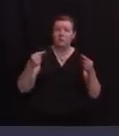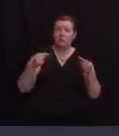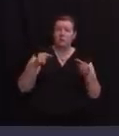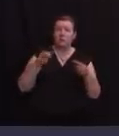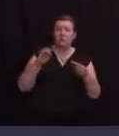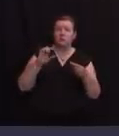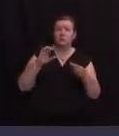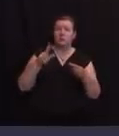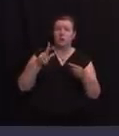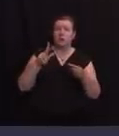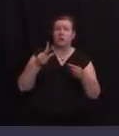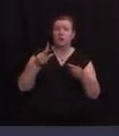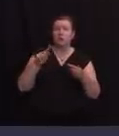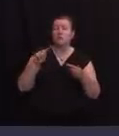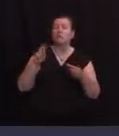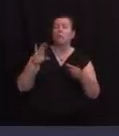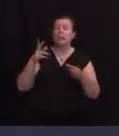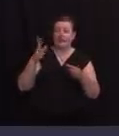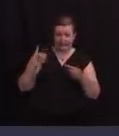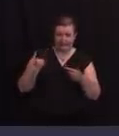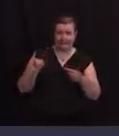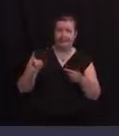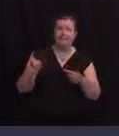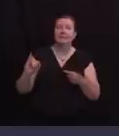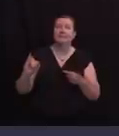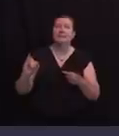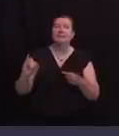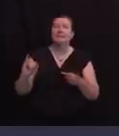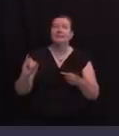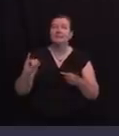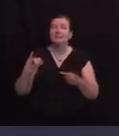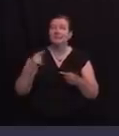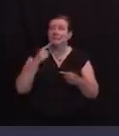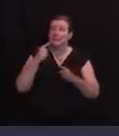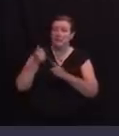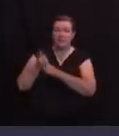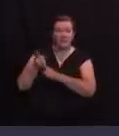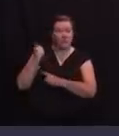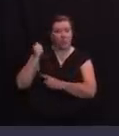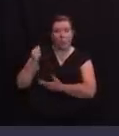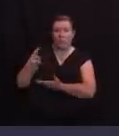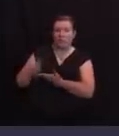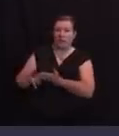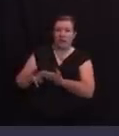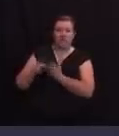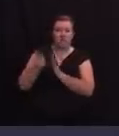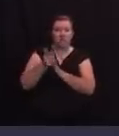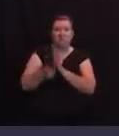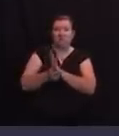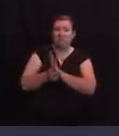not signing a bill until it had been public for 7 days? Is this a first point of agreement for the two of you in the campaign?